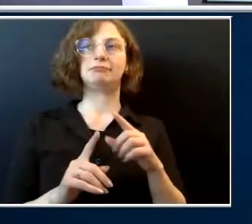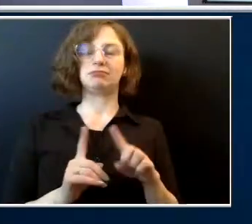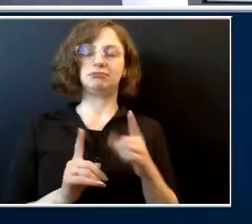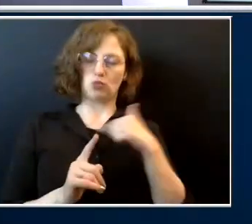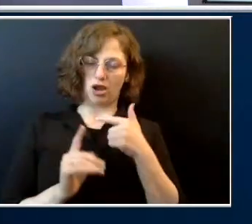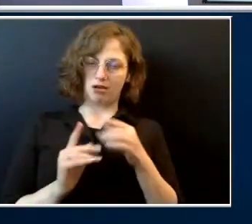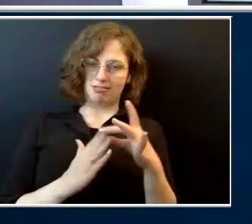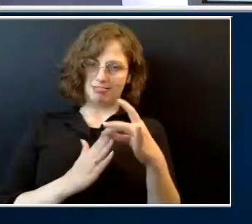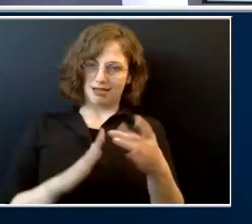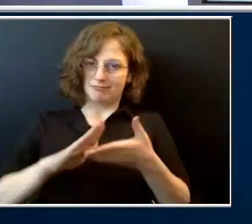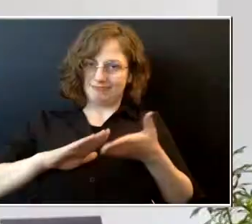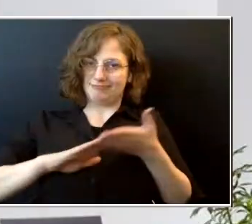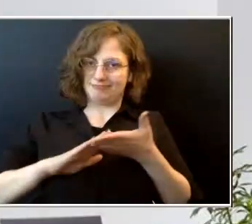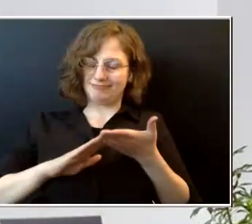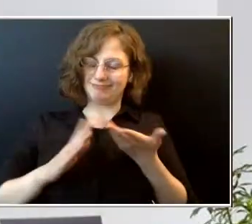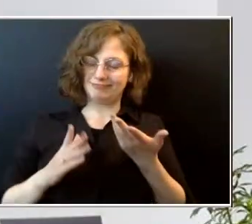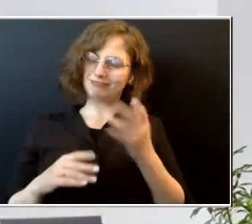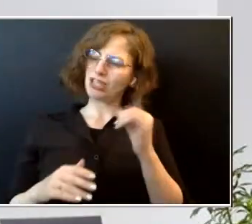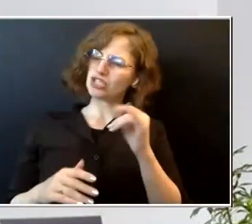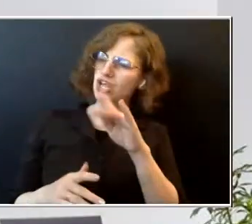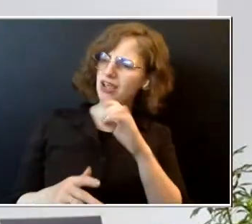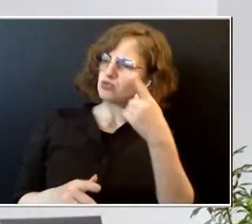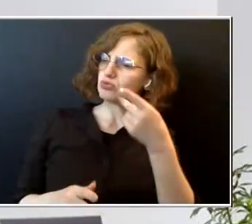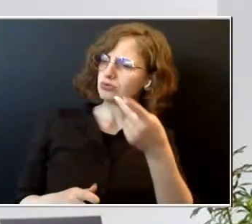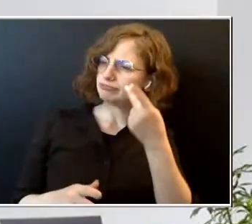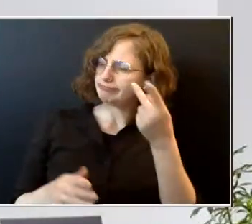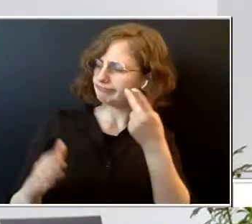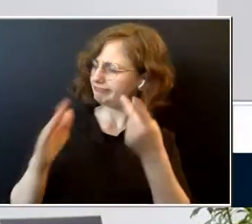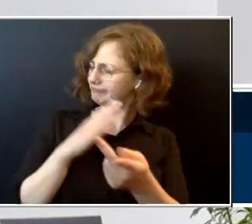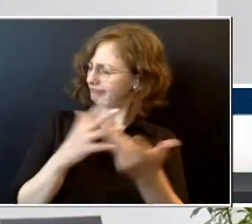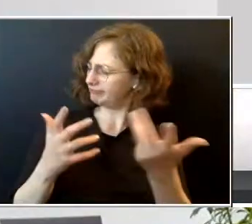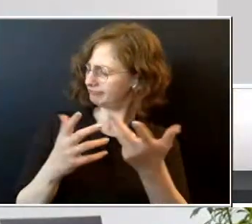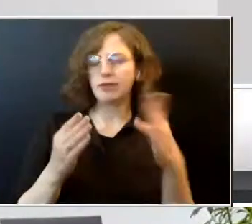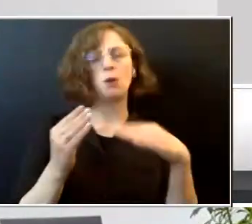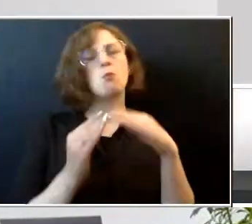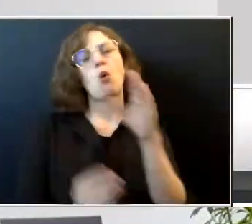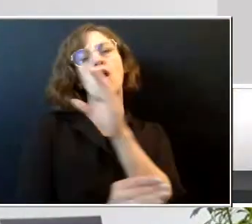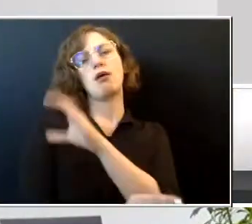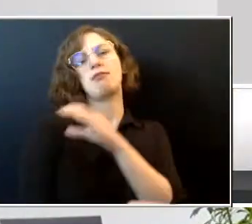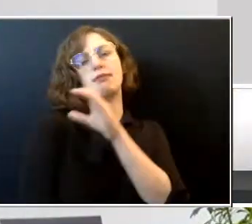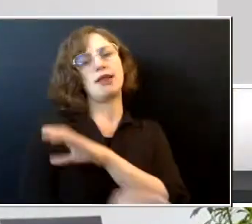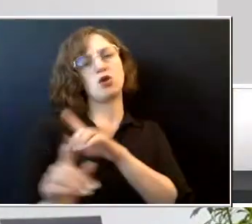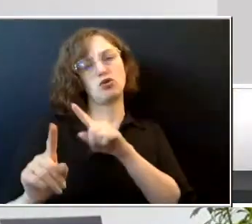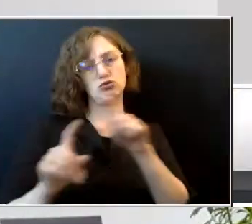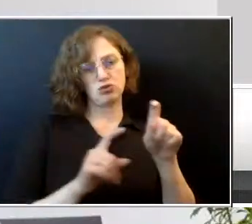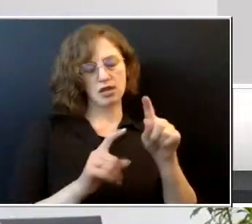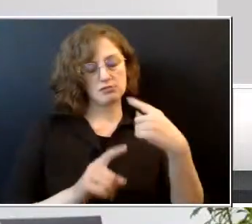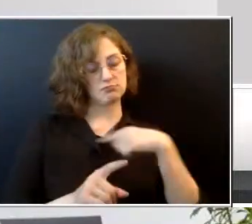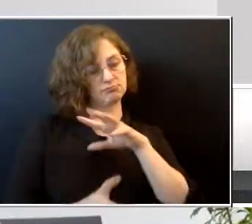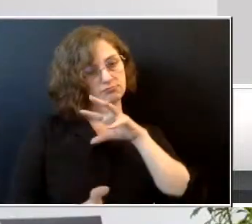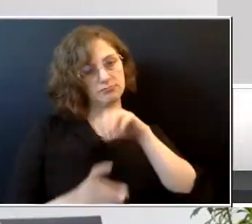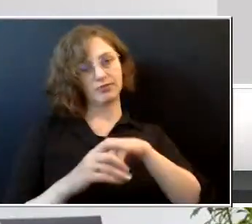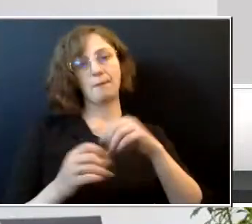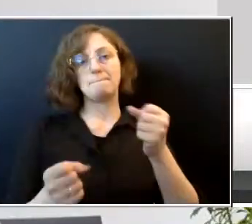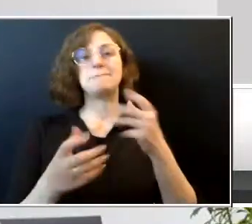More clinical trials. We're involved actually in a number of studies to develop